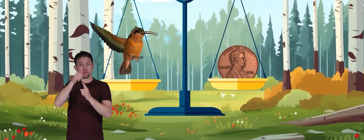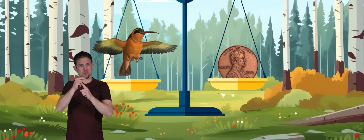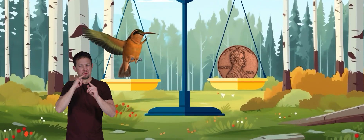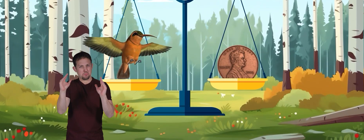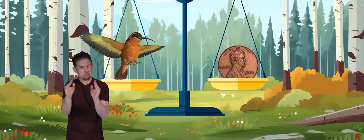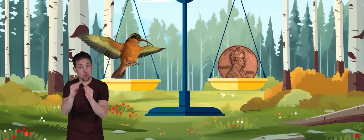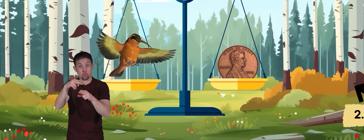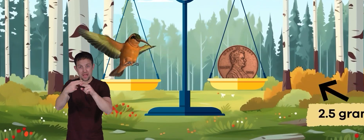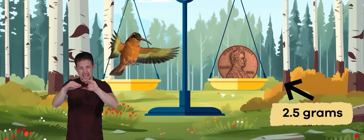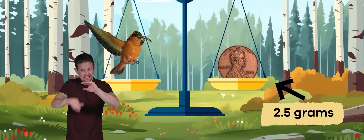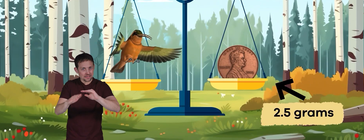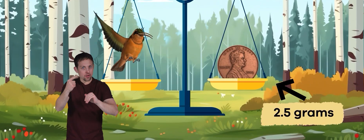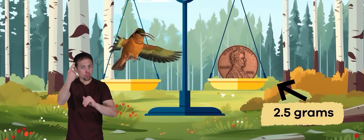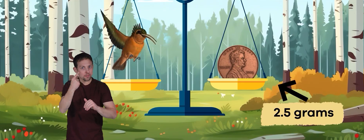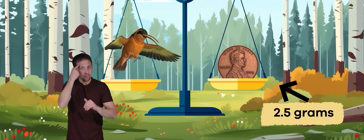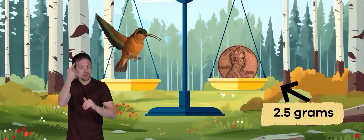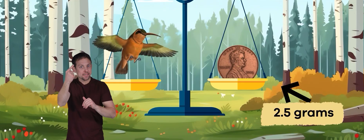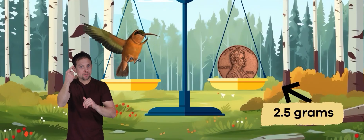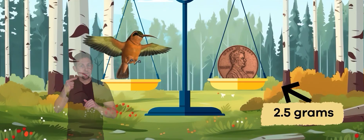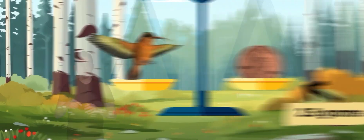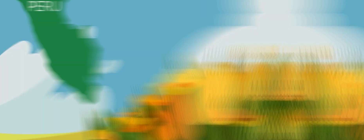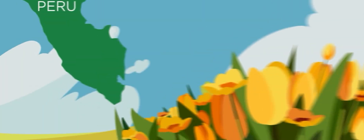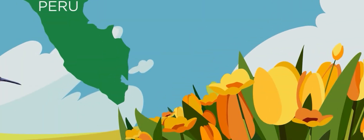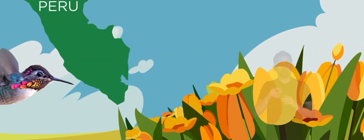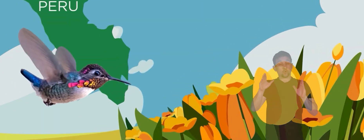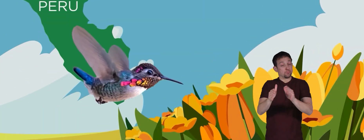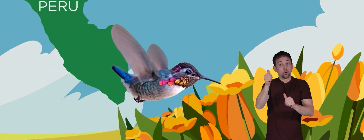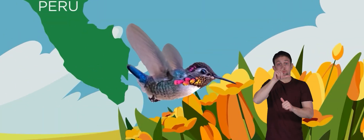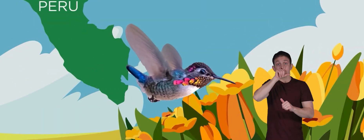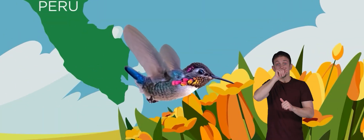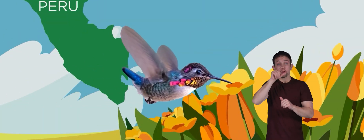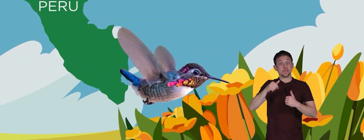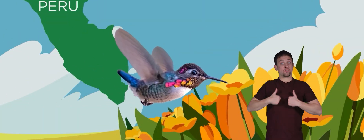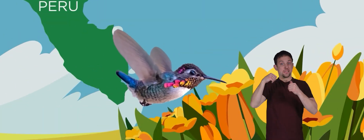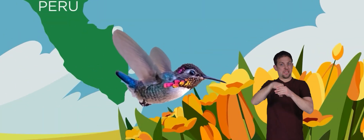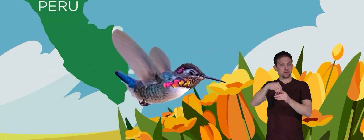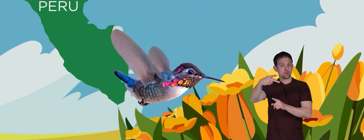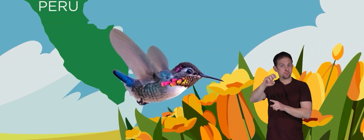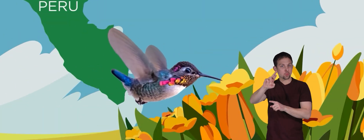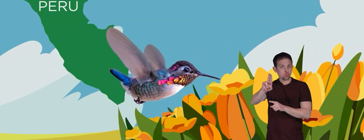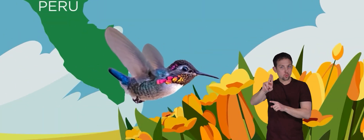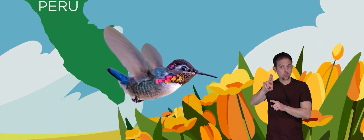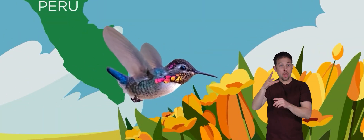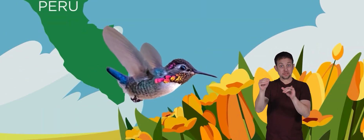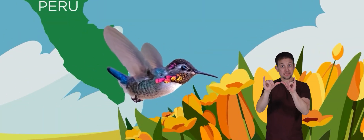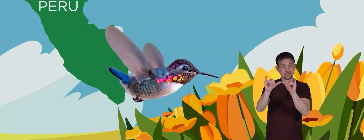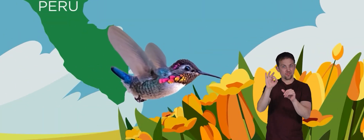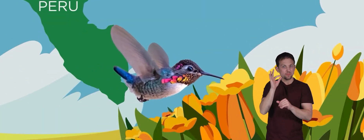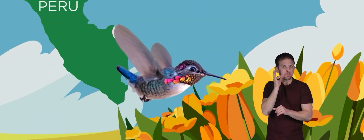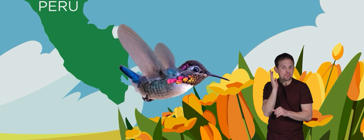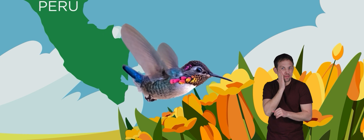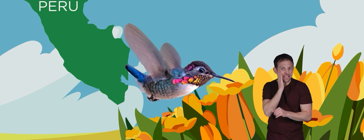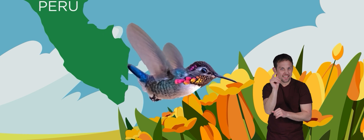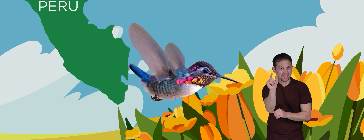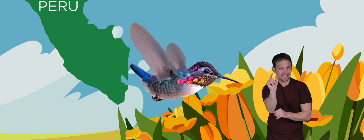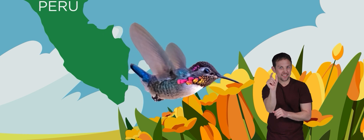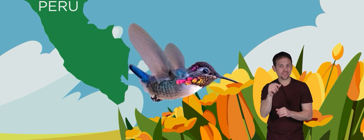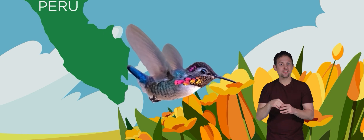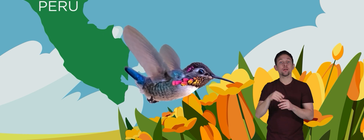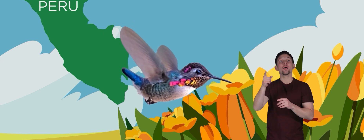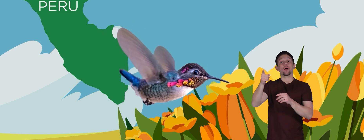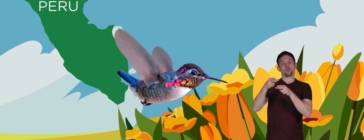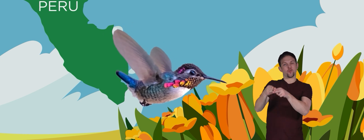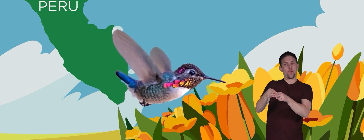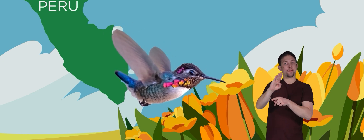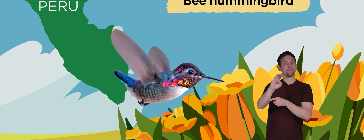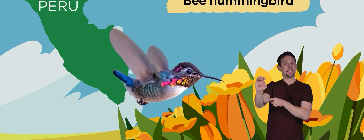hummingbirds are tiny and weigh less than a penny. The smallest hummingbird lives in Peru and is the size of a bee, so